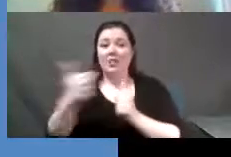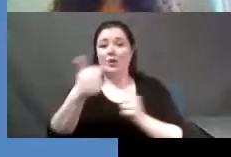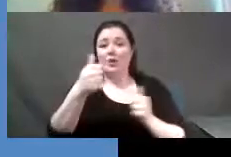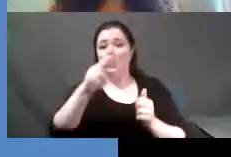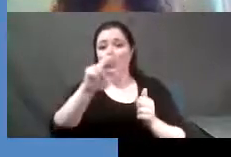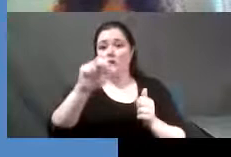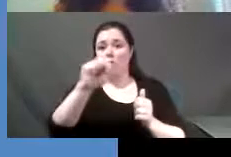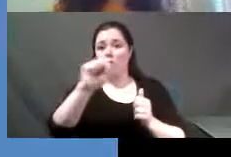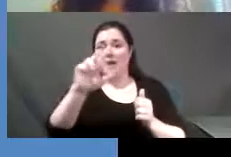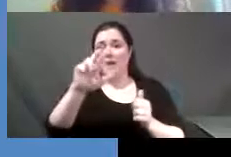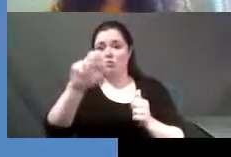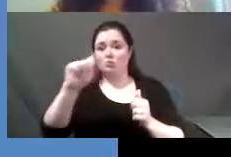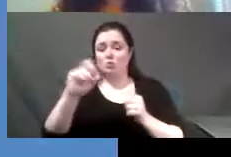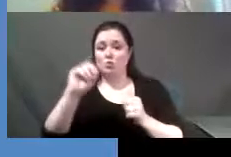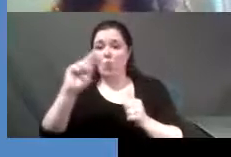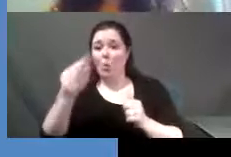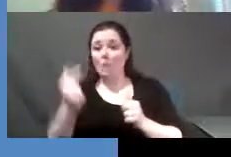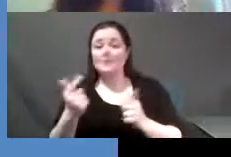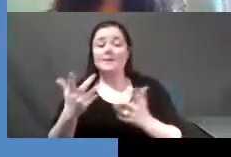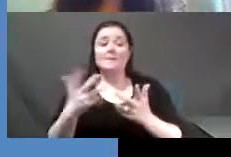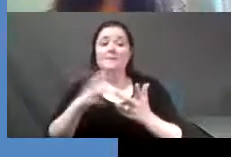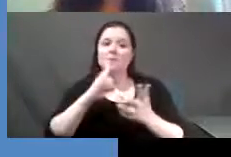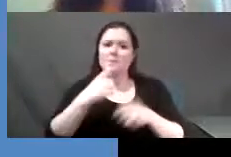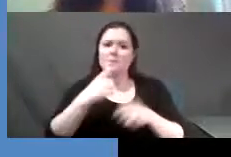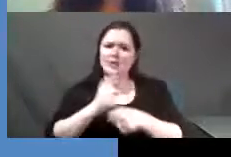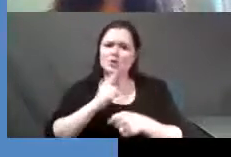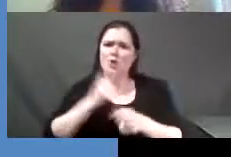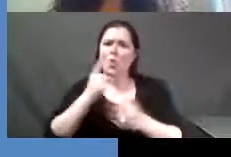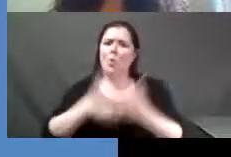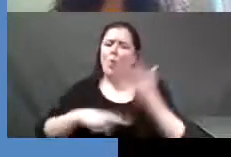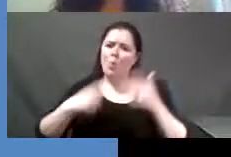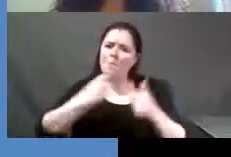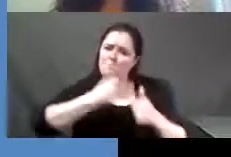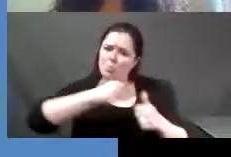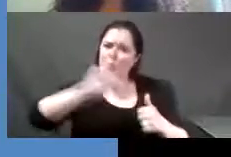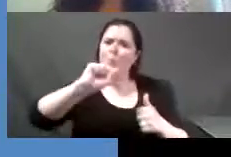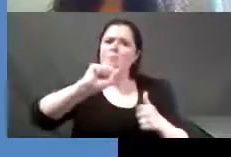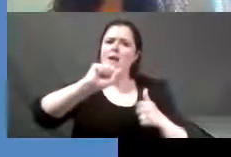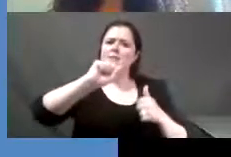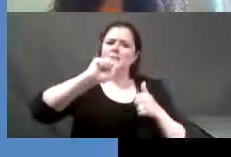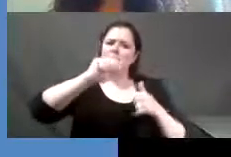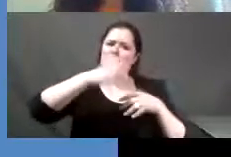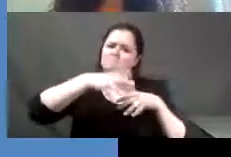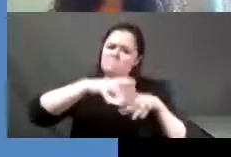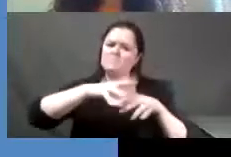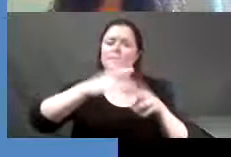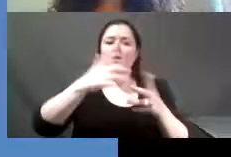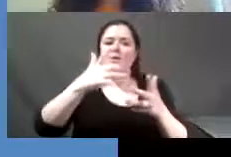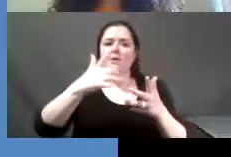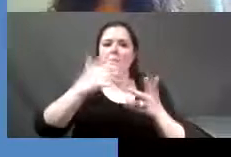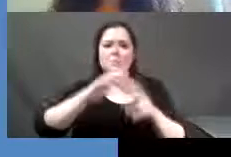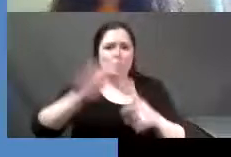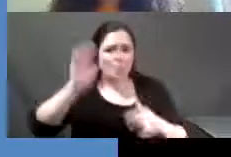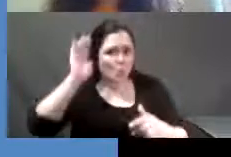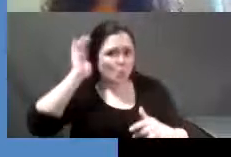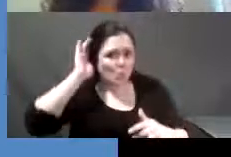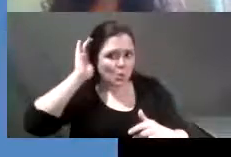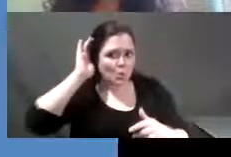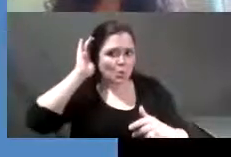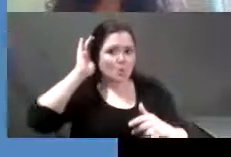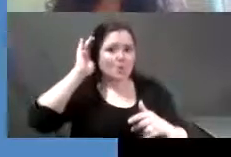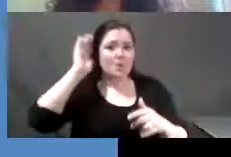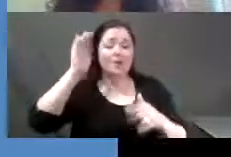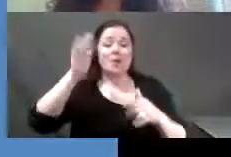to ensure that the things that we march and protest for are heard by